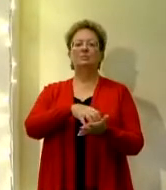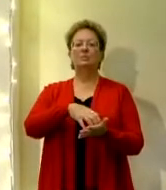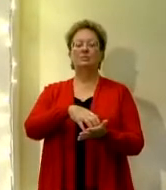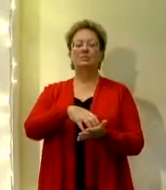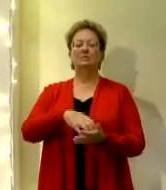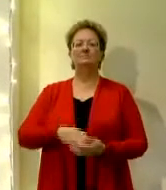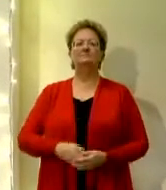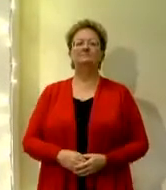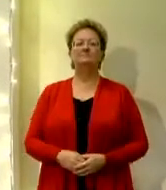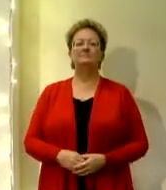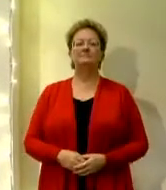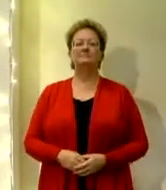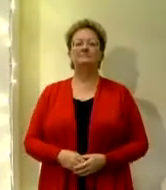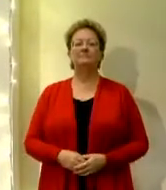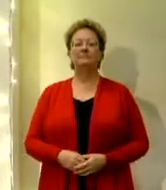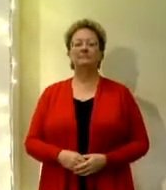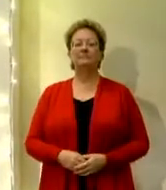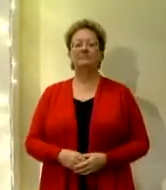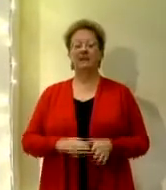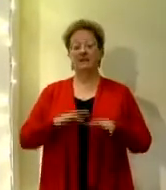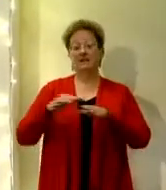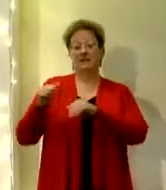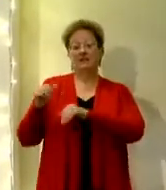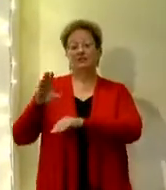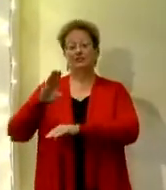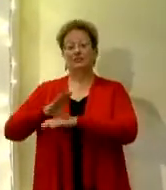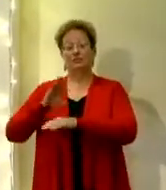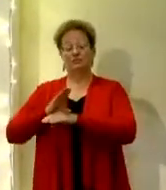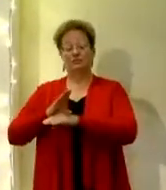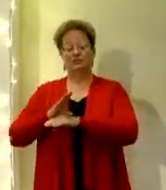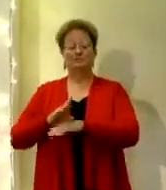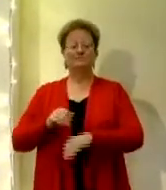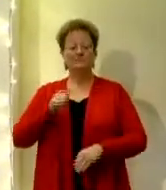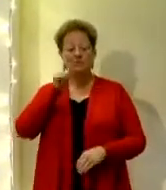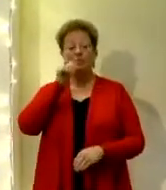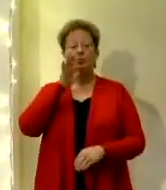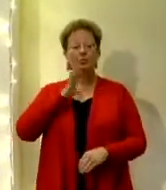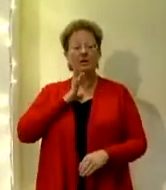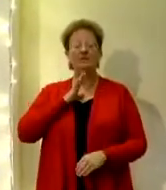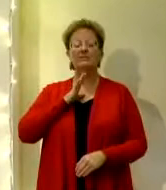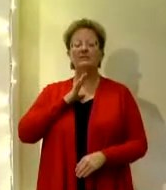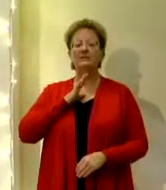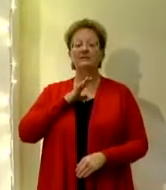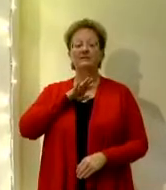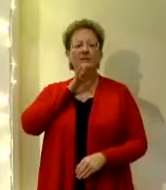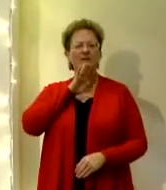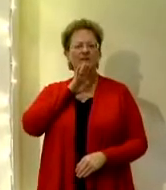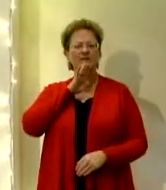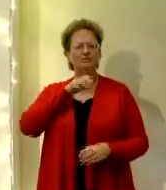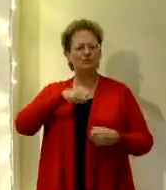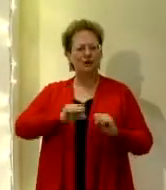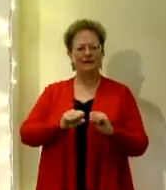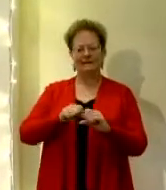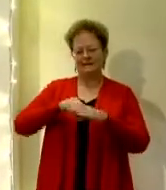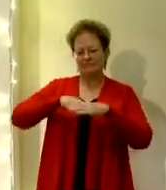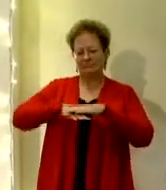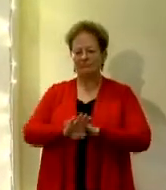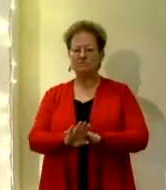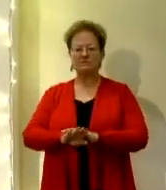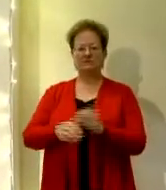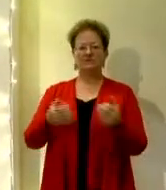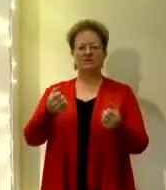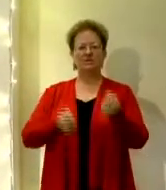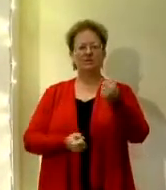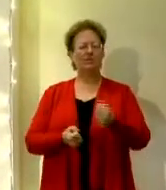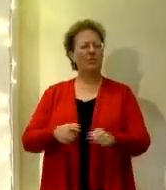him leaving church and he was frustrated. His wife was frustrated as he's just trying to get in the car. But he just